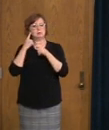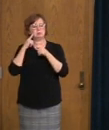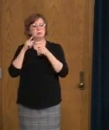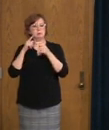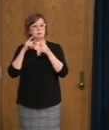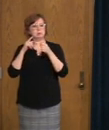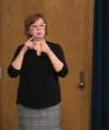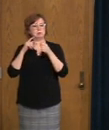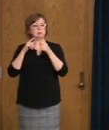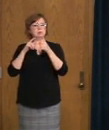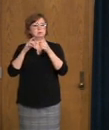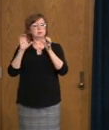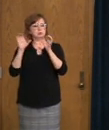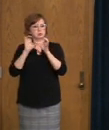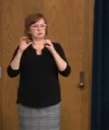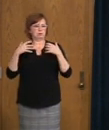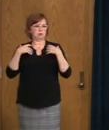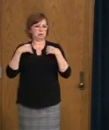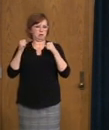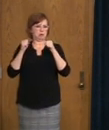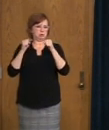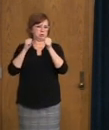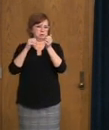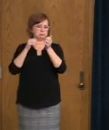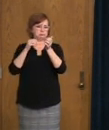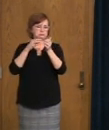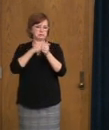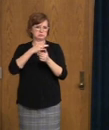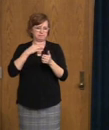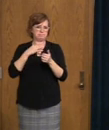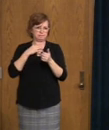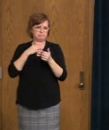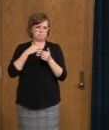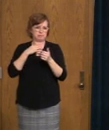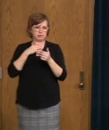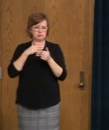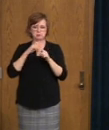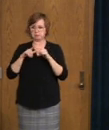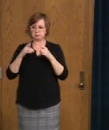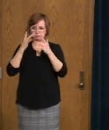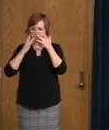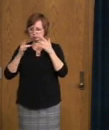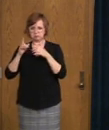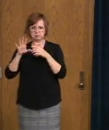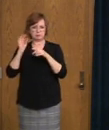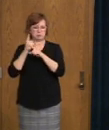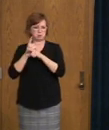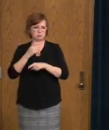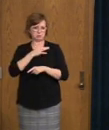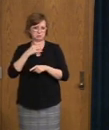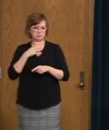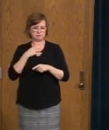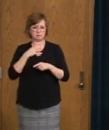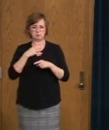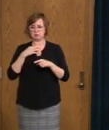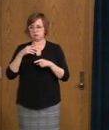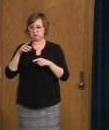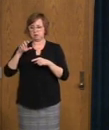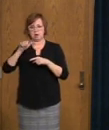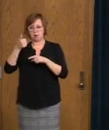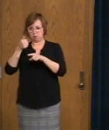and because of this, we've needed to slow down services in other areas in order to supplement the number